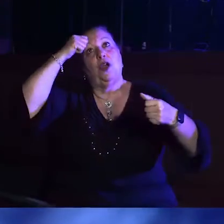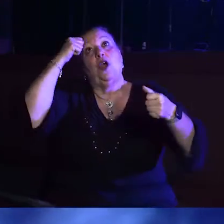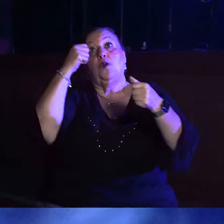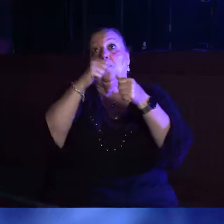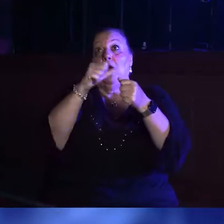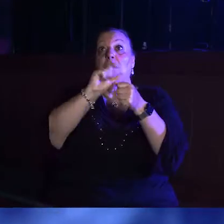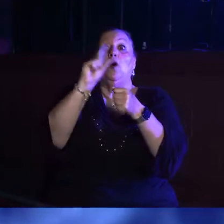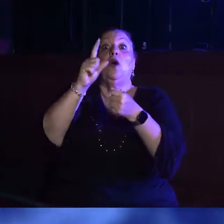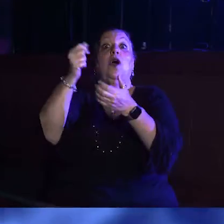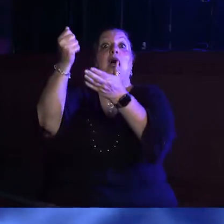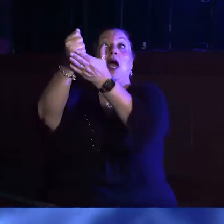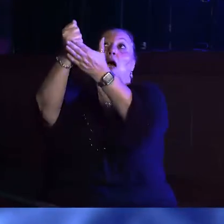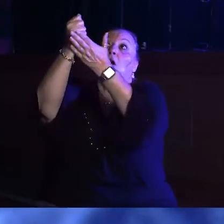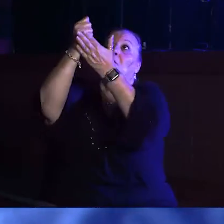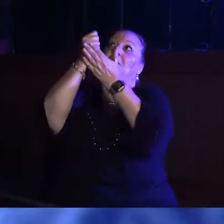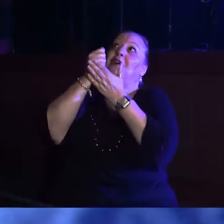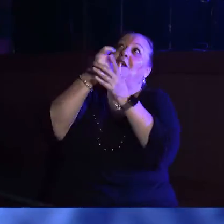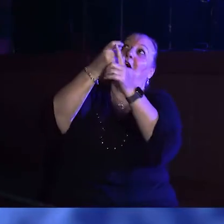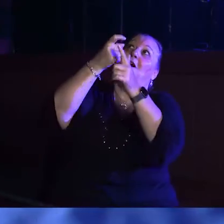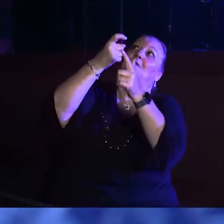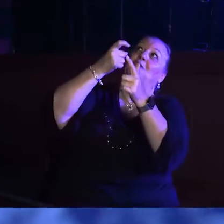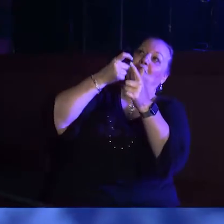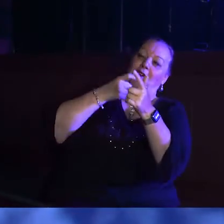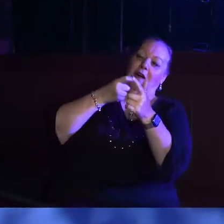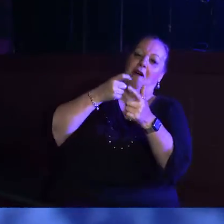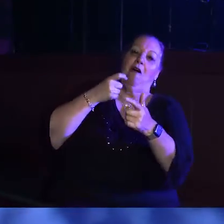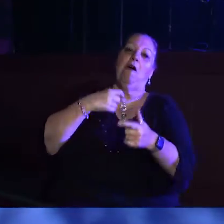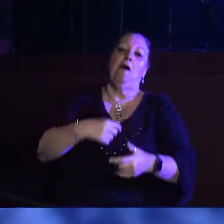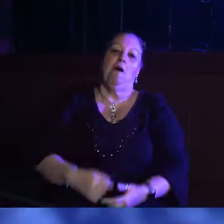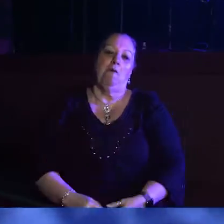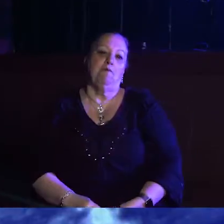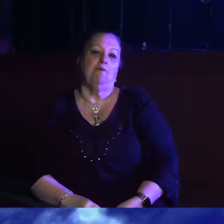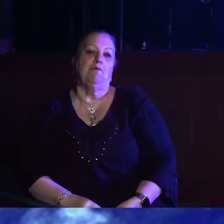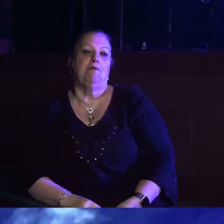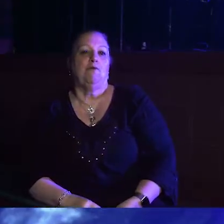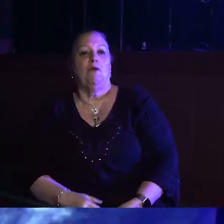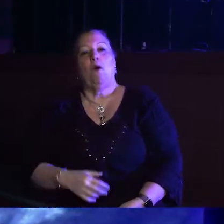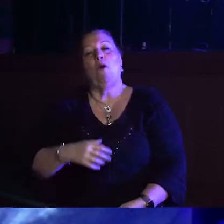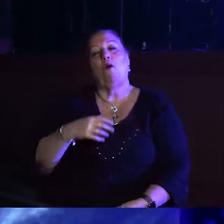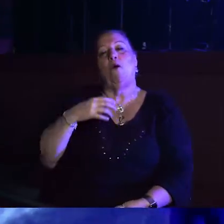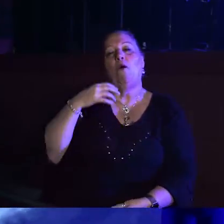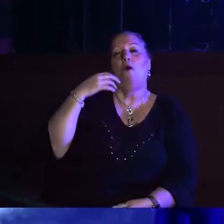strong. Remember where our help comes from.